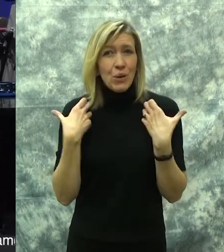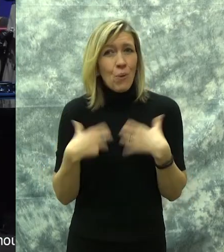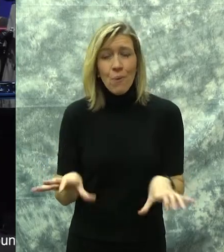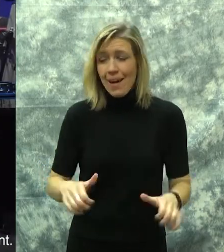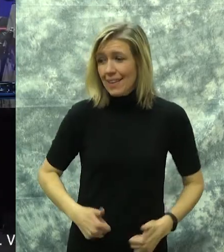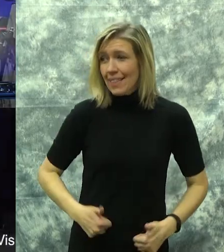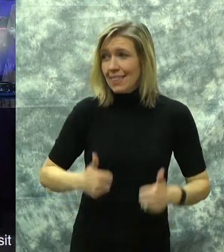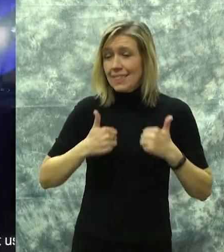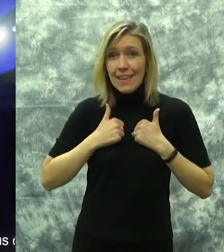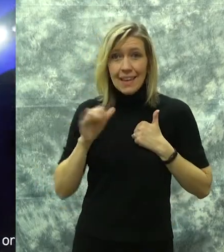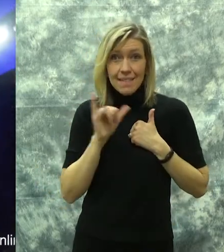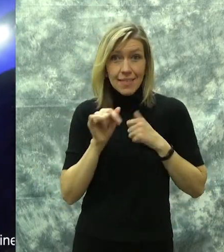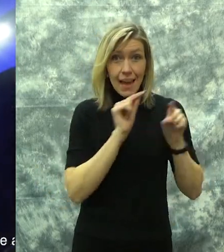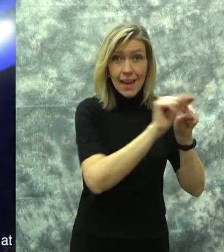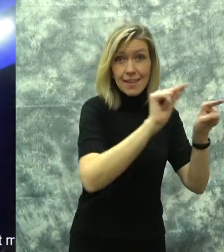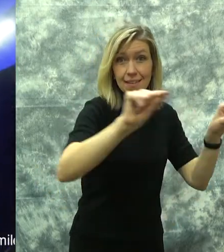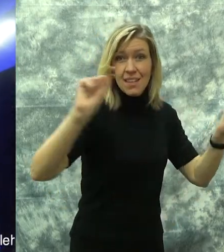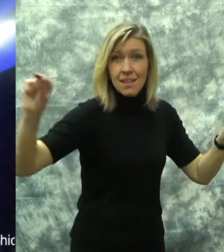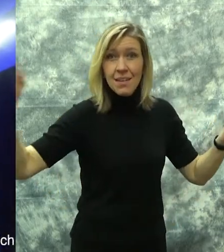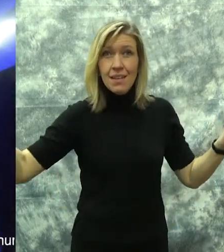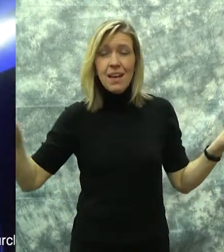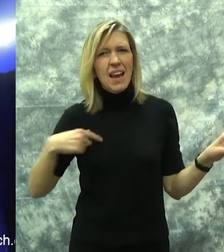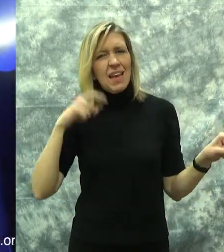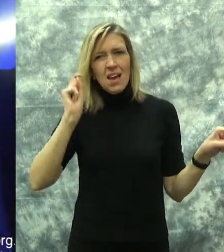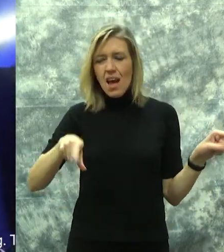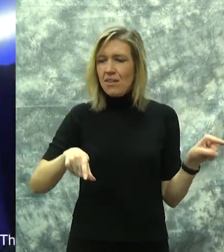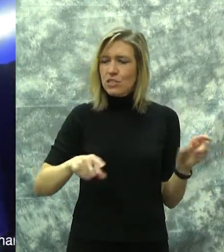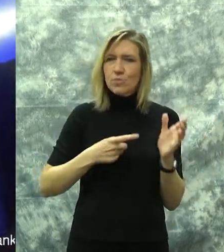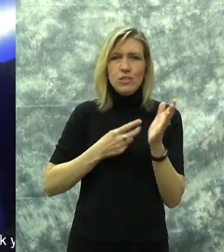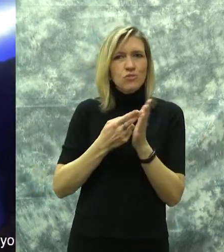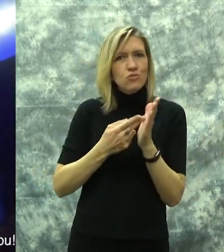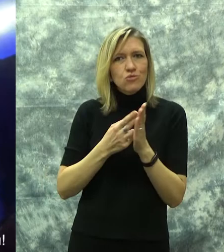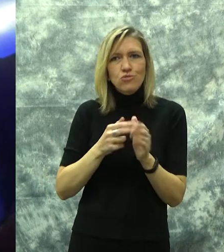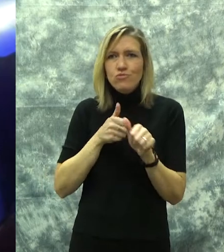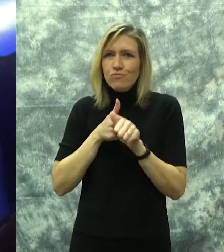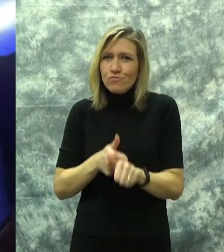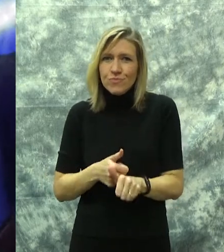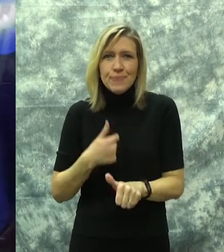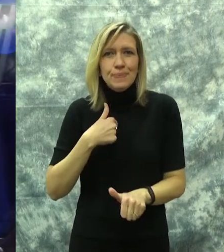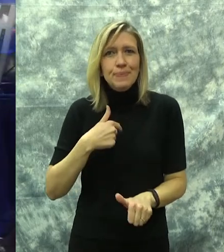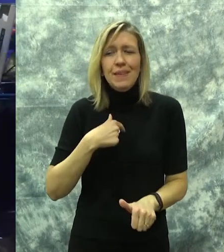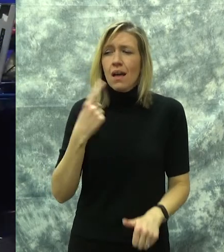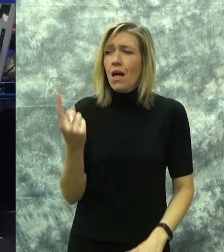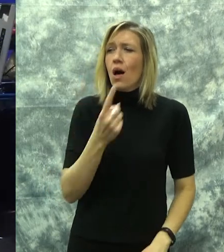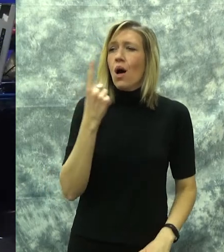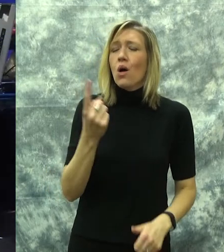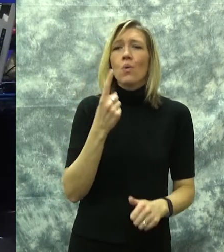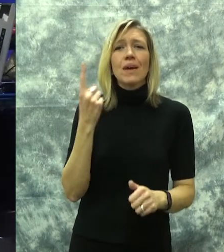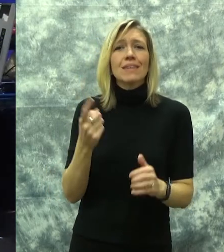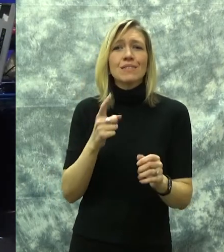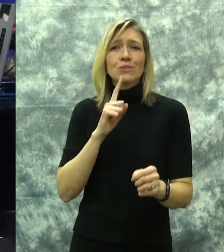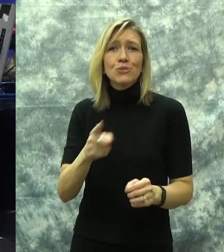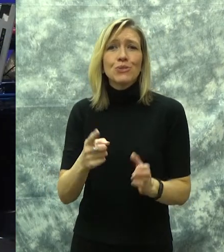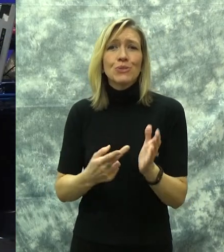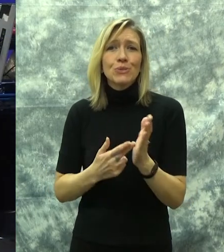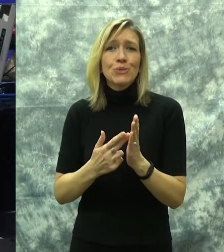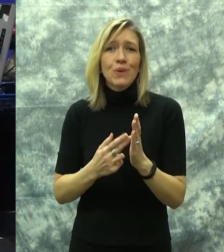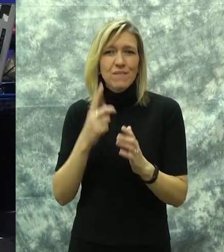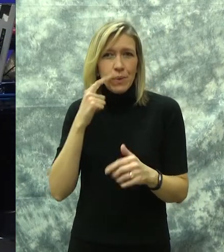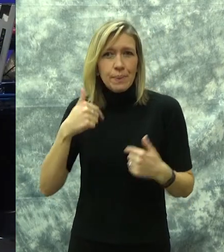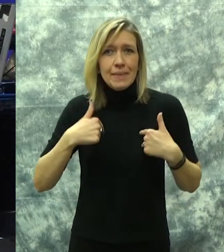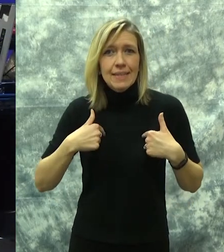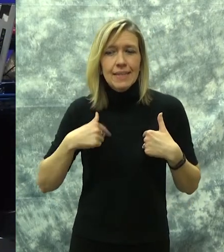no one else. Gotta be true to me. Always be true to me. Yeah, that